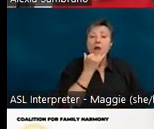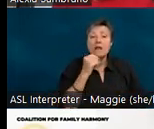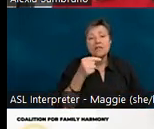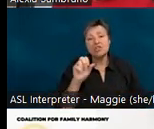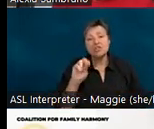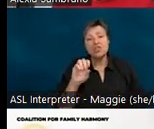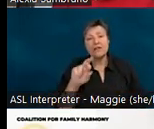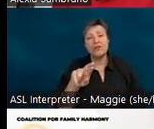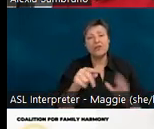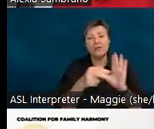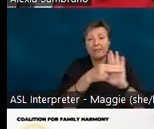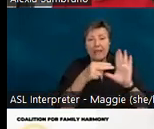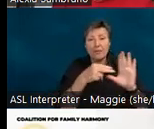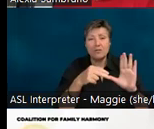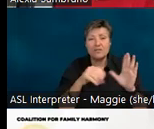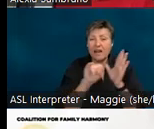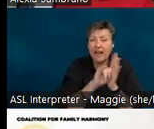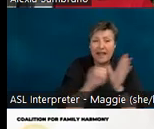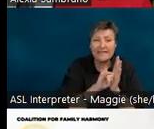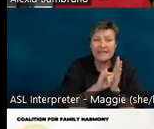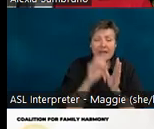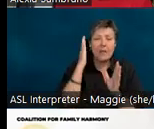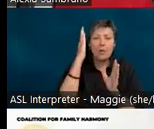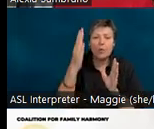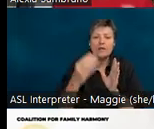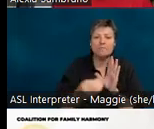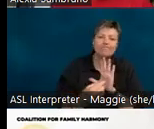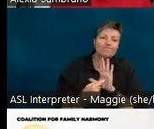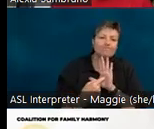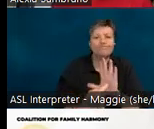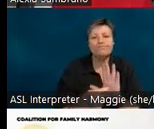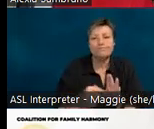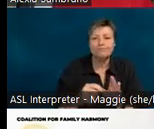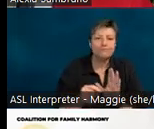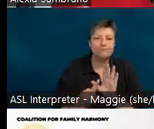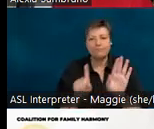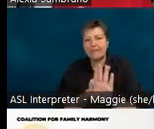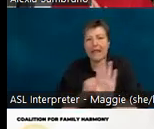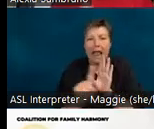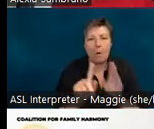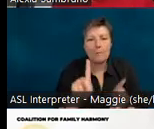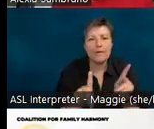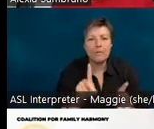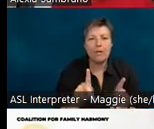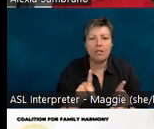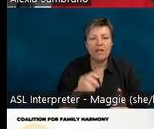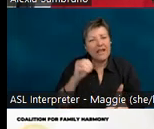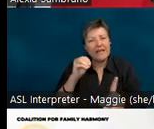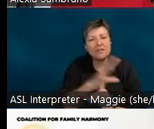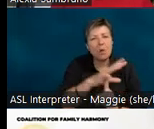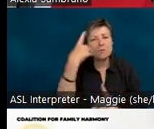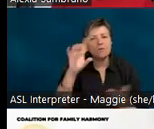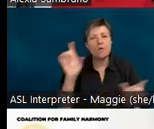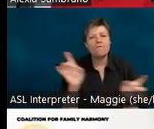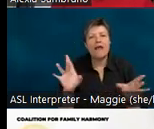gender nonconforming folks are outed or exposed to violence and discrimination in their workplace, potentially in drug treatment centers and